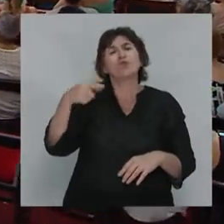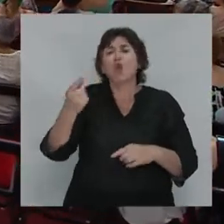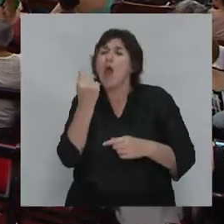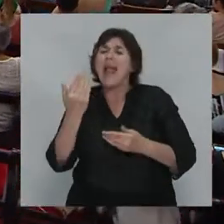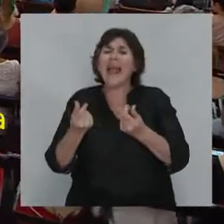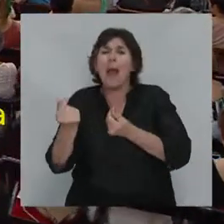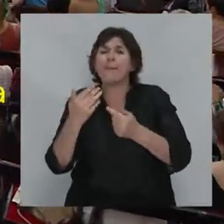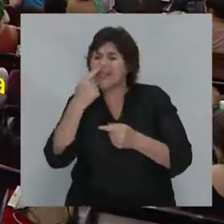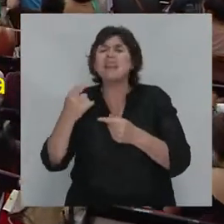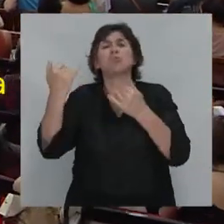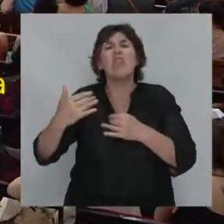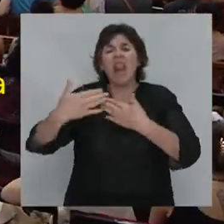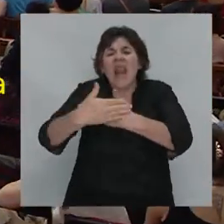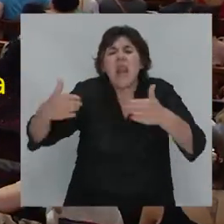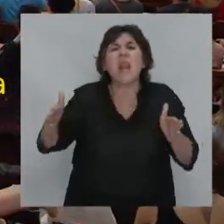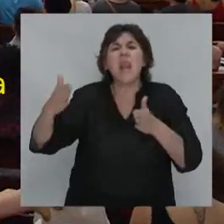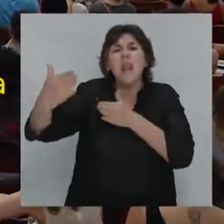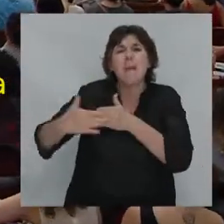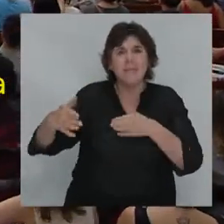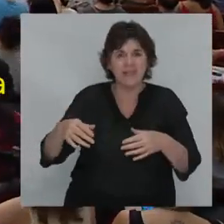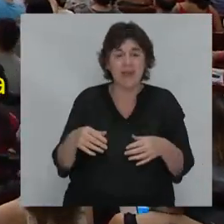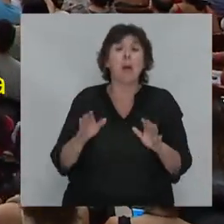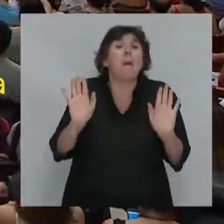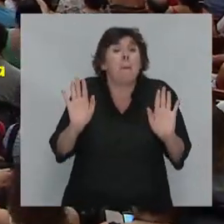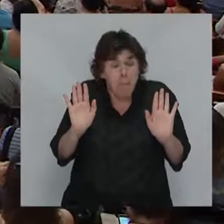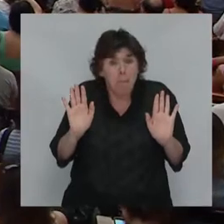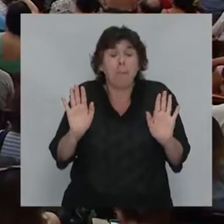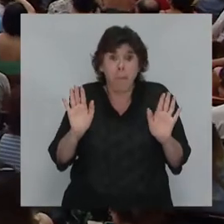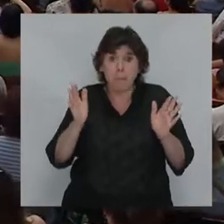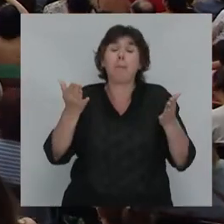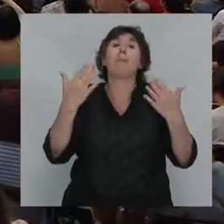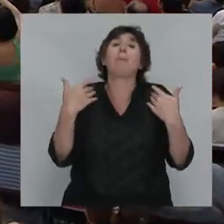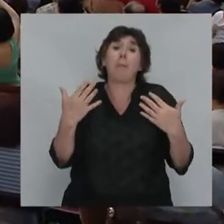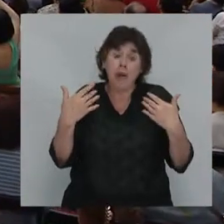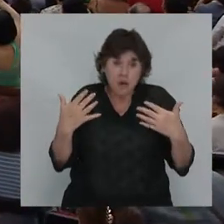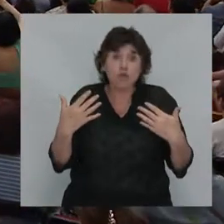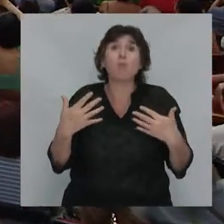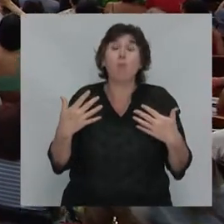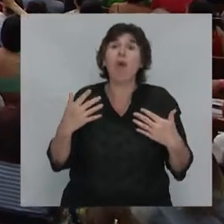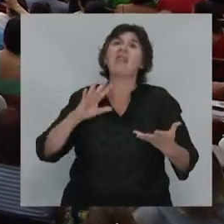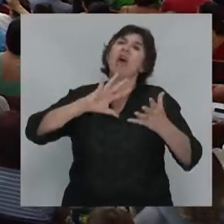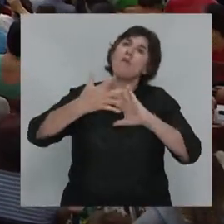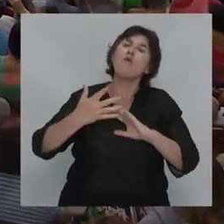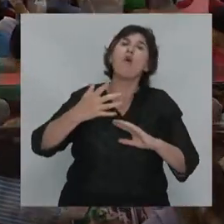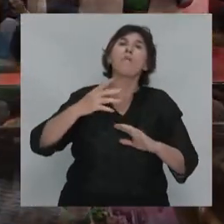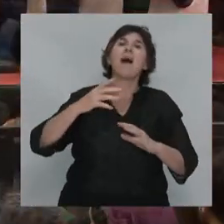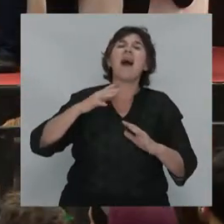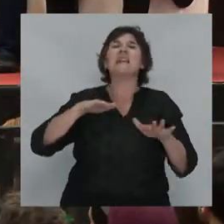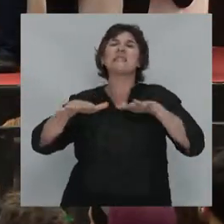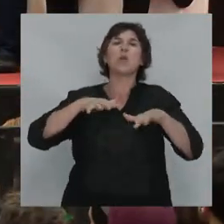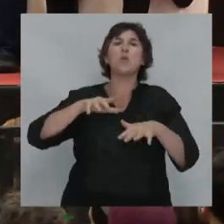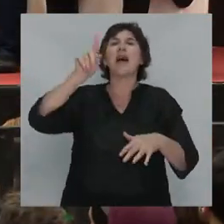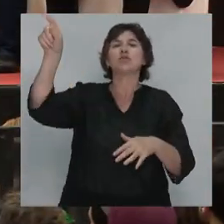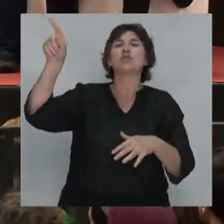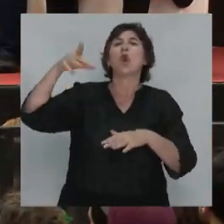I meant. That doesn't mean you can't rise to Sweden. It just means that you have to do it in a way that you don't trigger these limits.